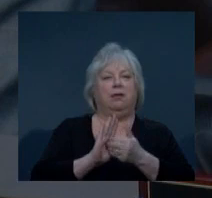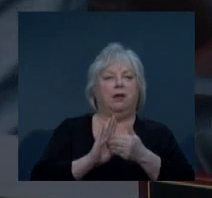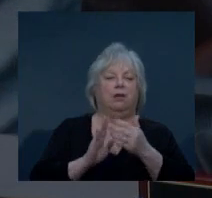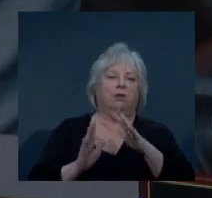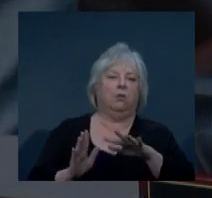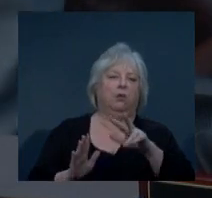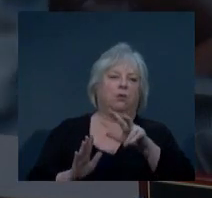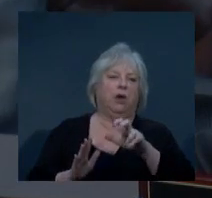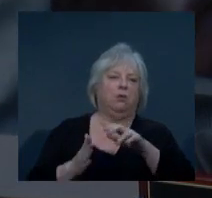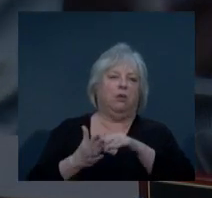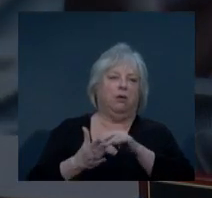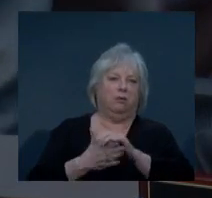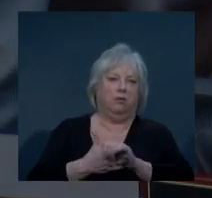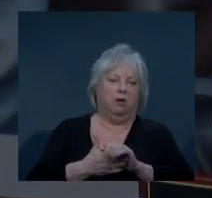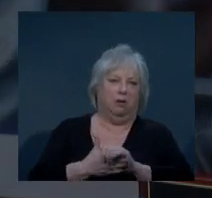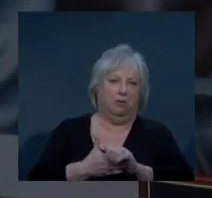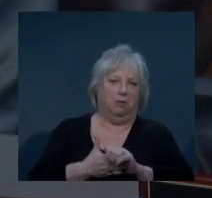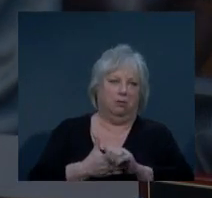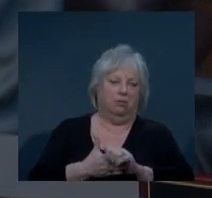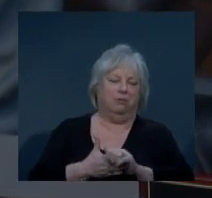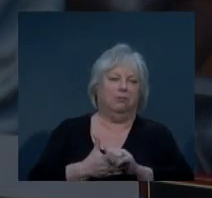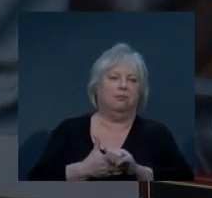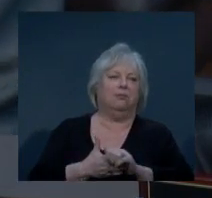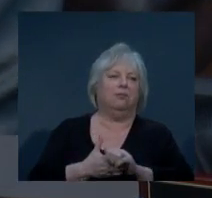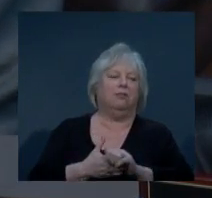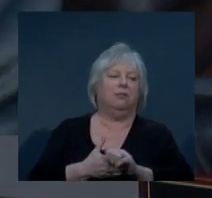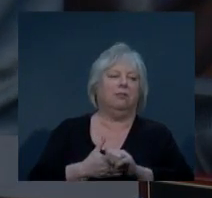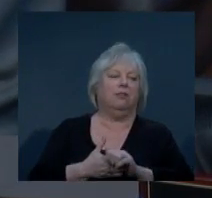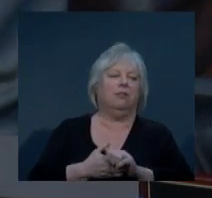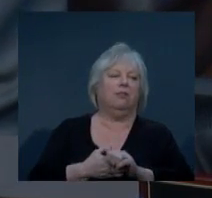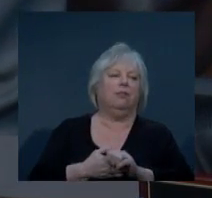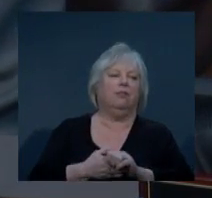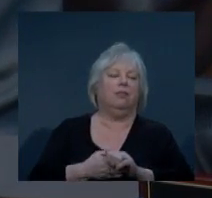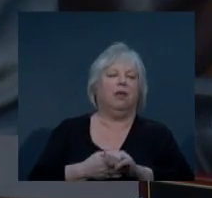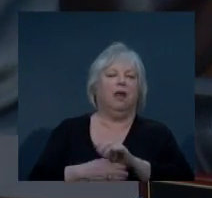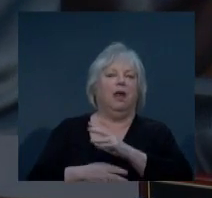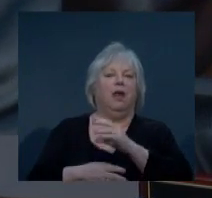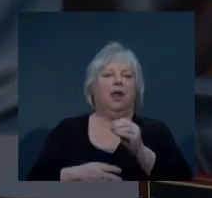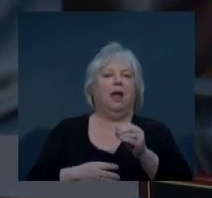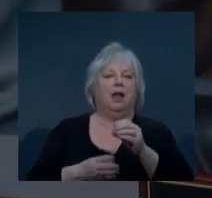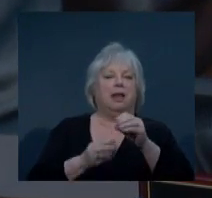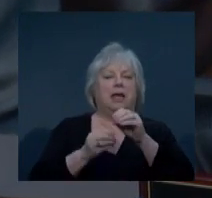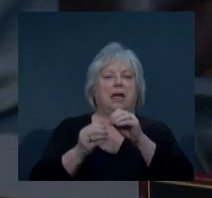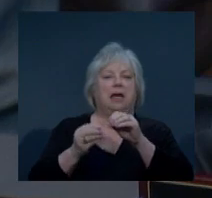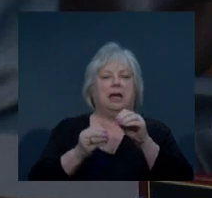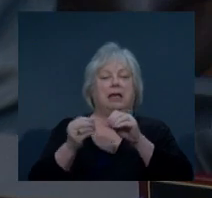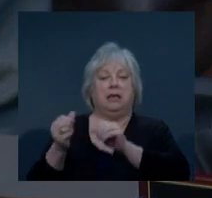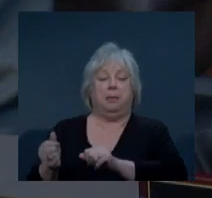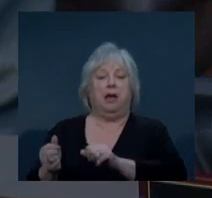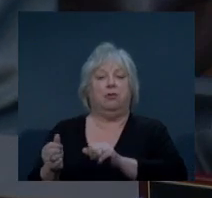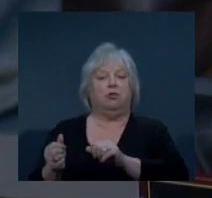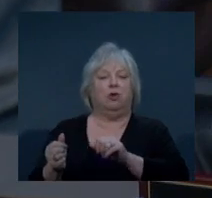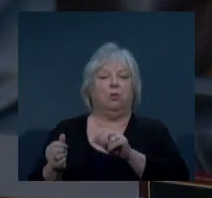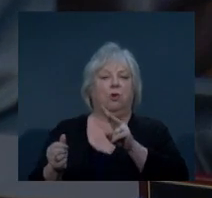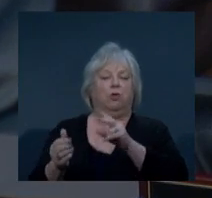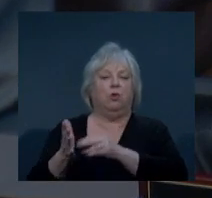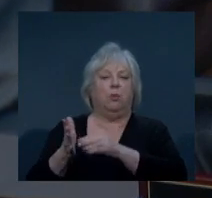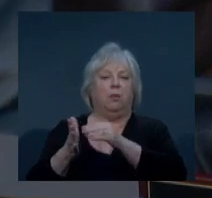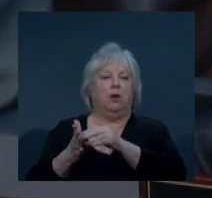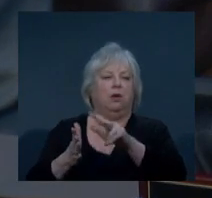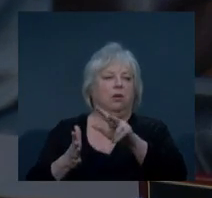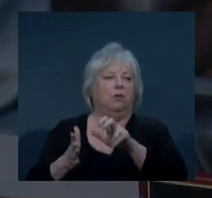was $300,000, and the expenditures was